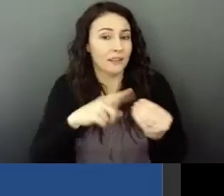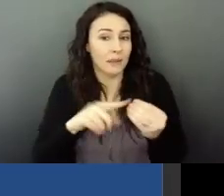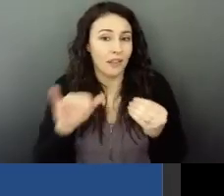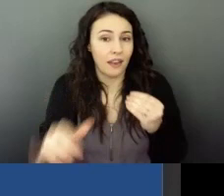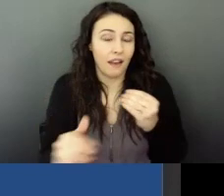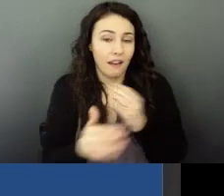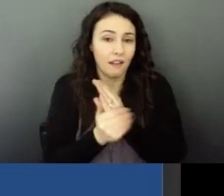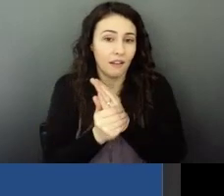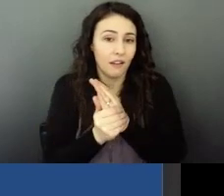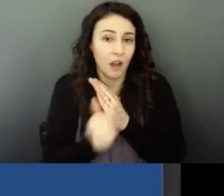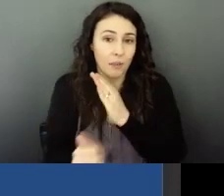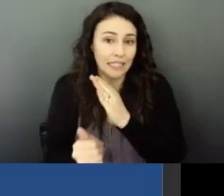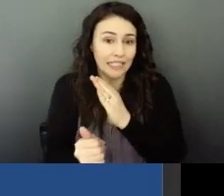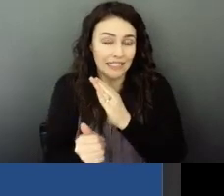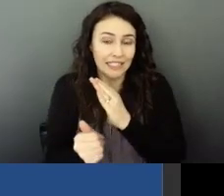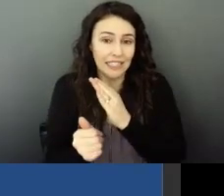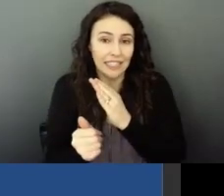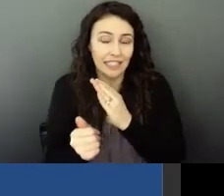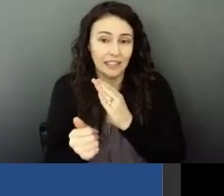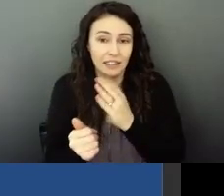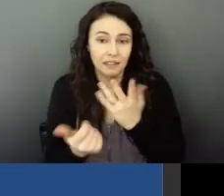from reading the assignments.